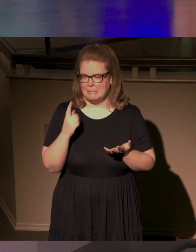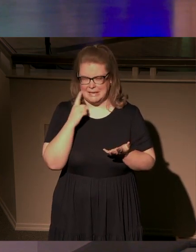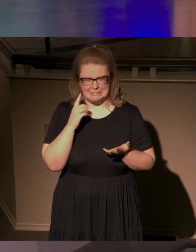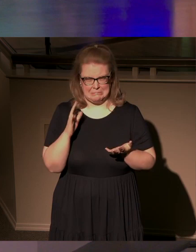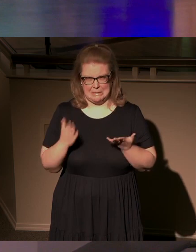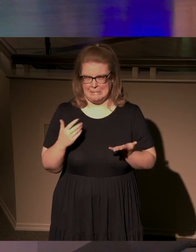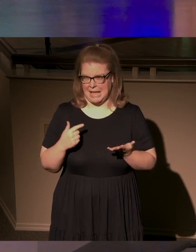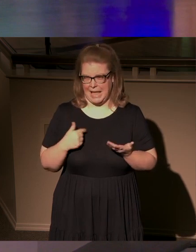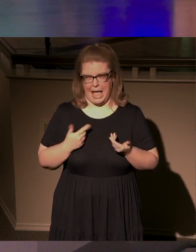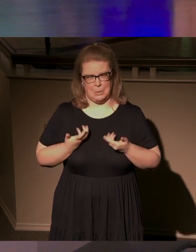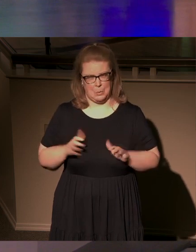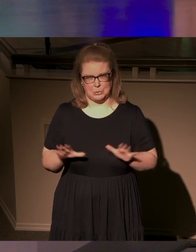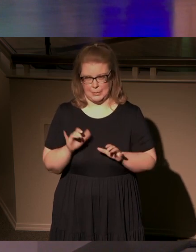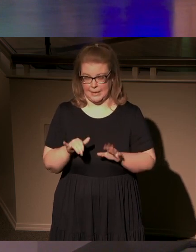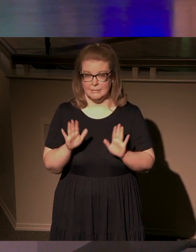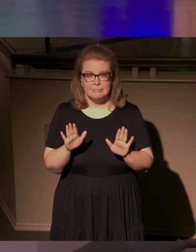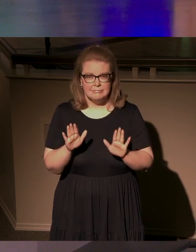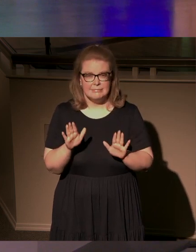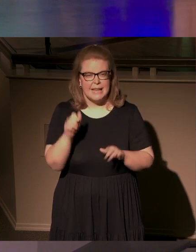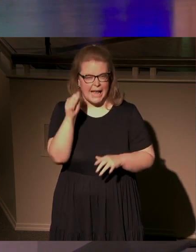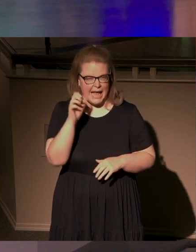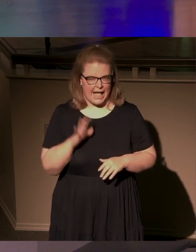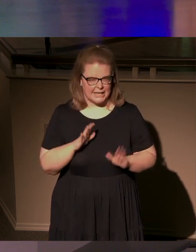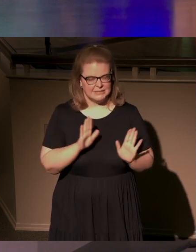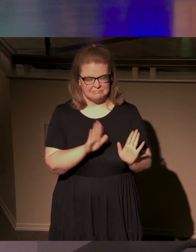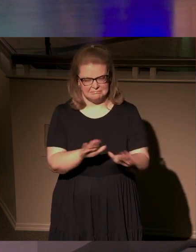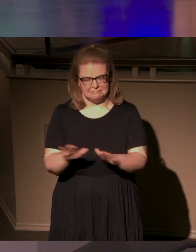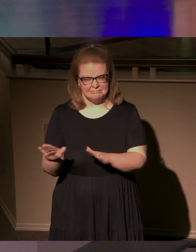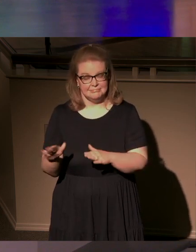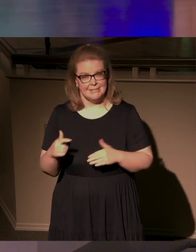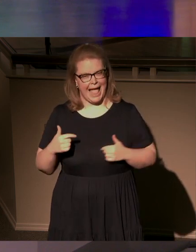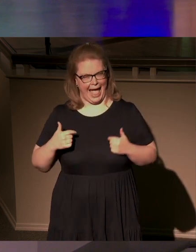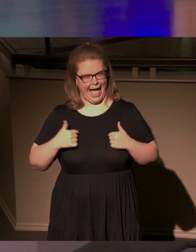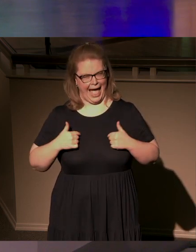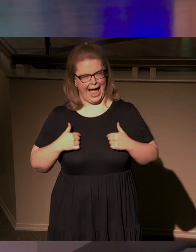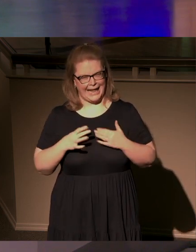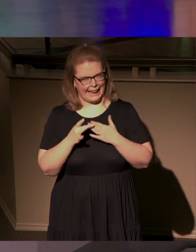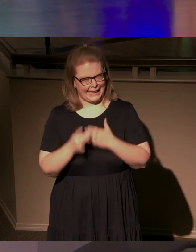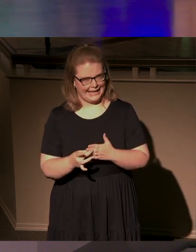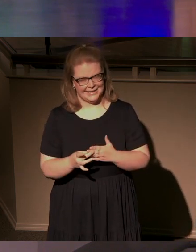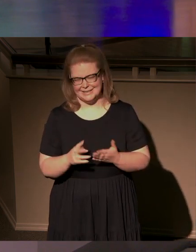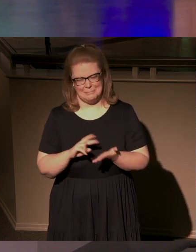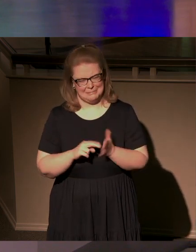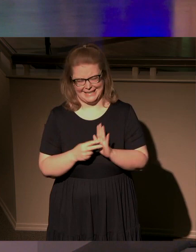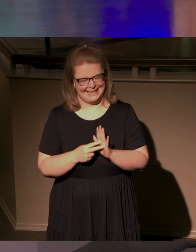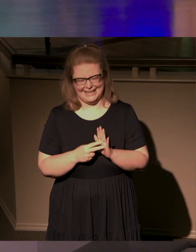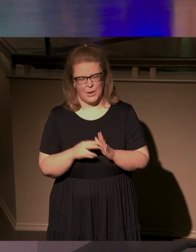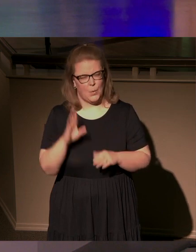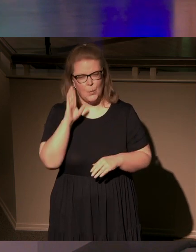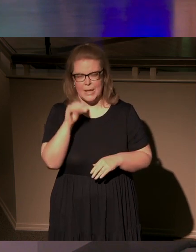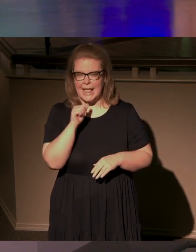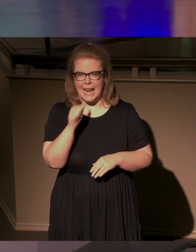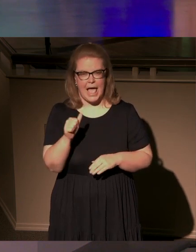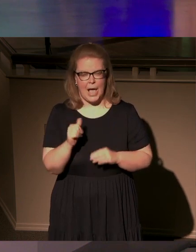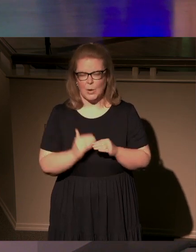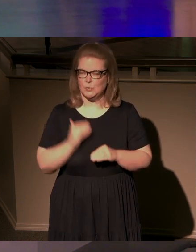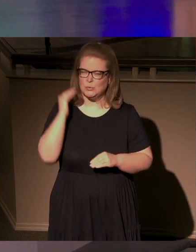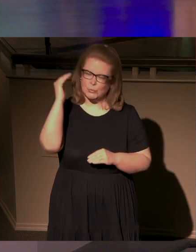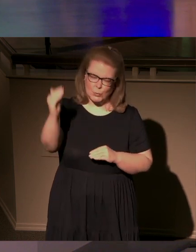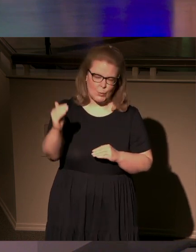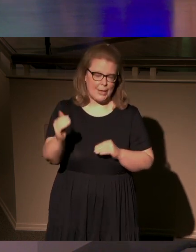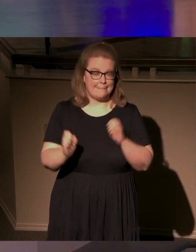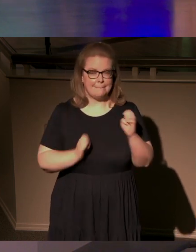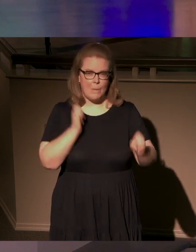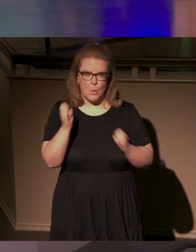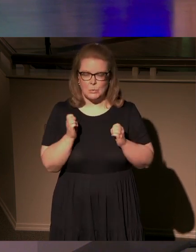that. Guys, listen, I lead this thing. It's not going to be overly emotional. So